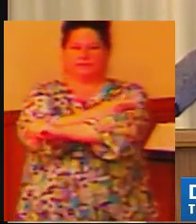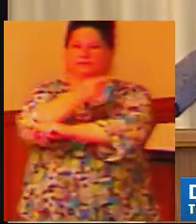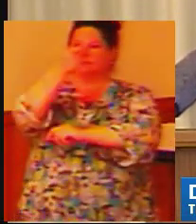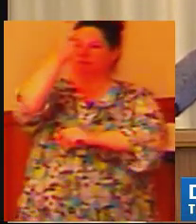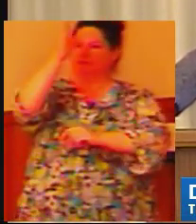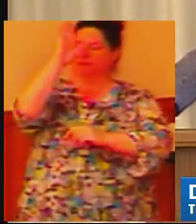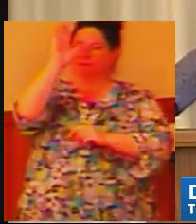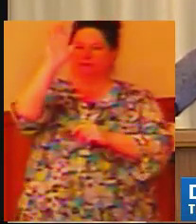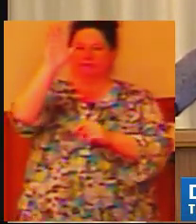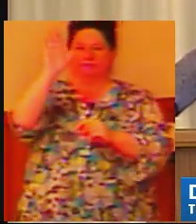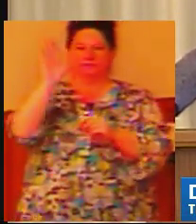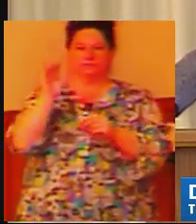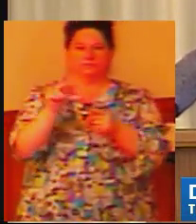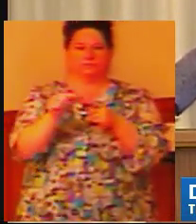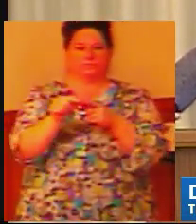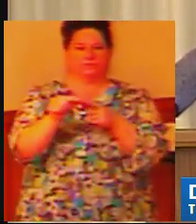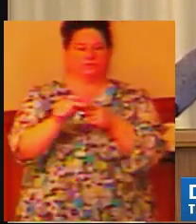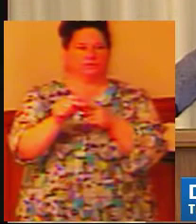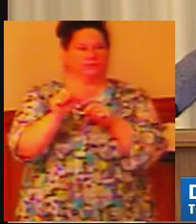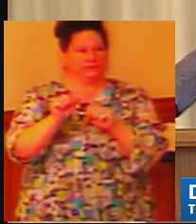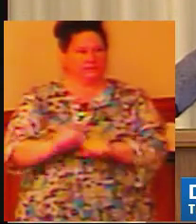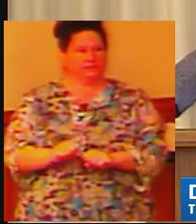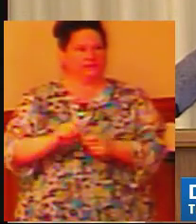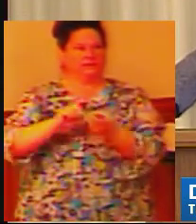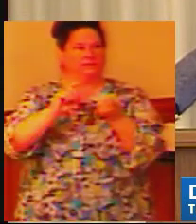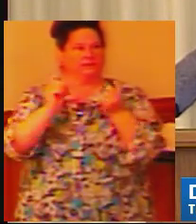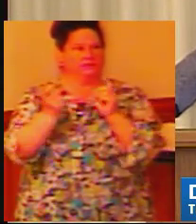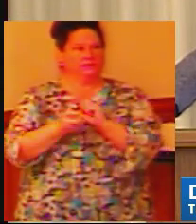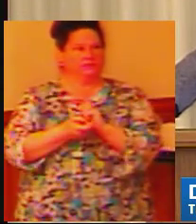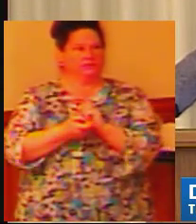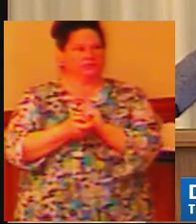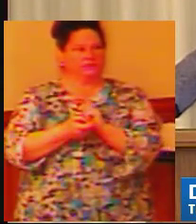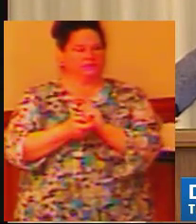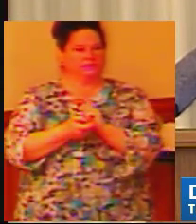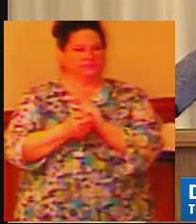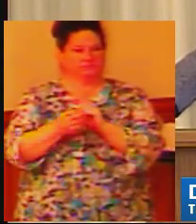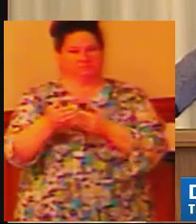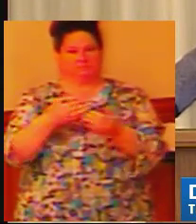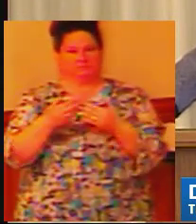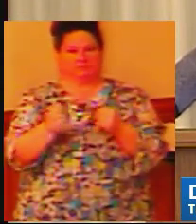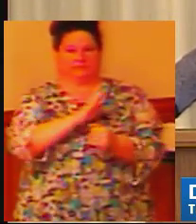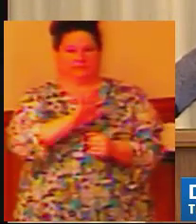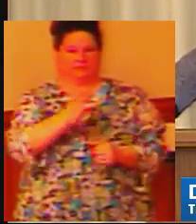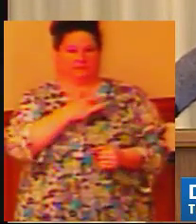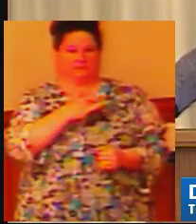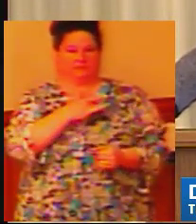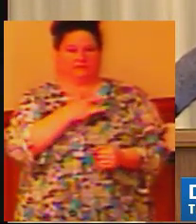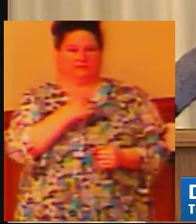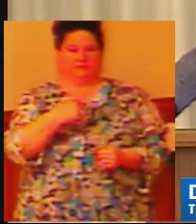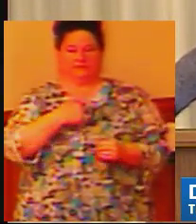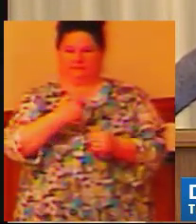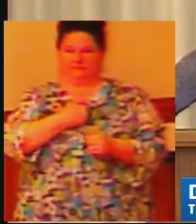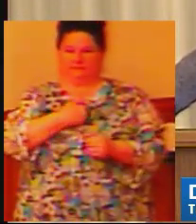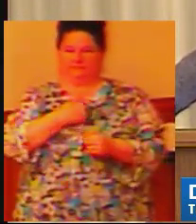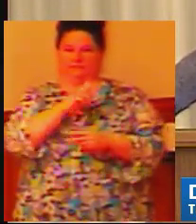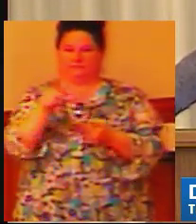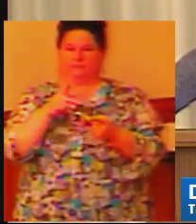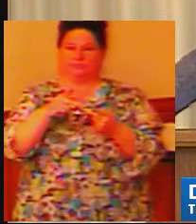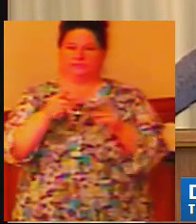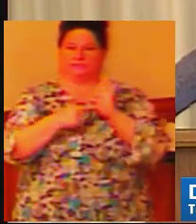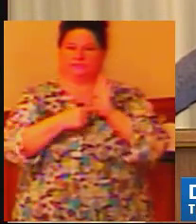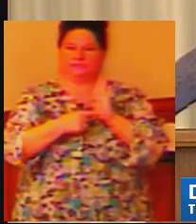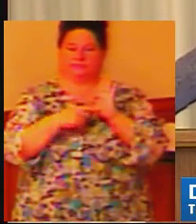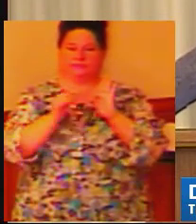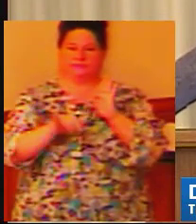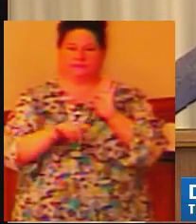God's word can change even those hearts. I'm a perfect example of that.